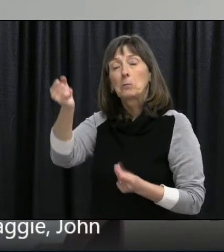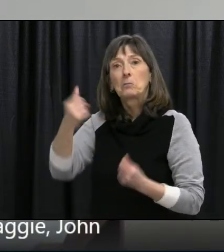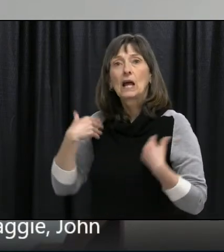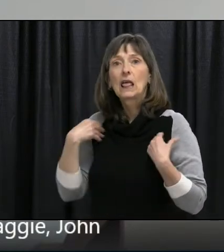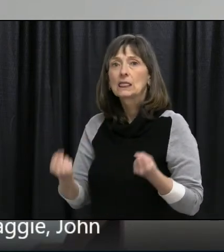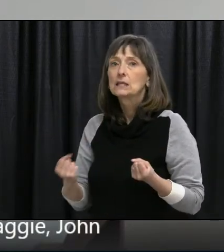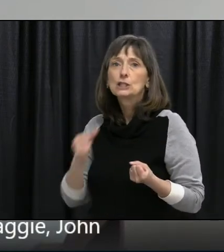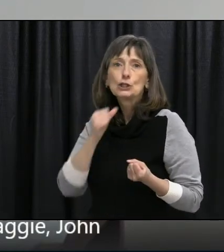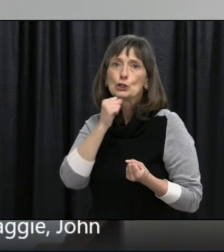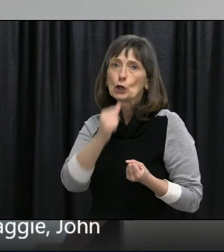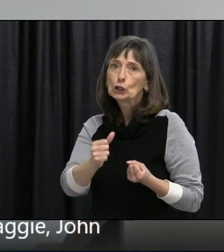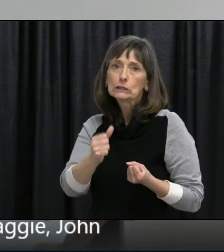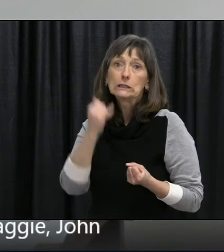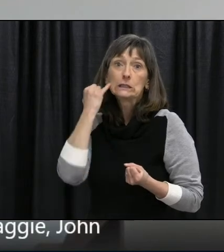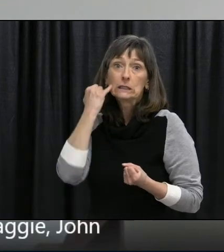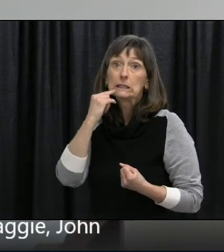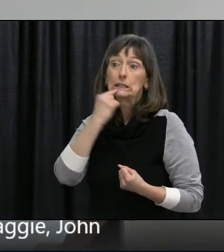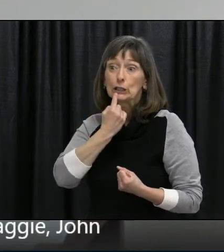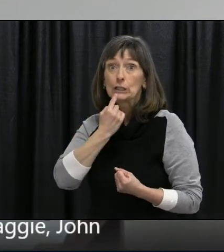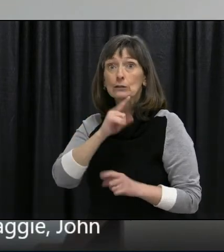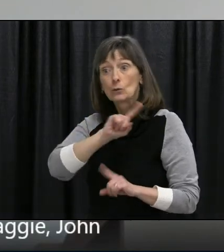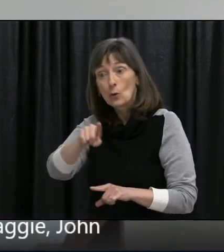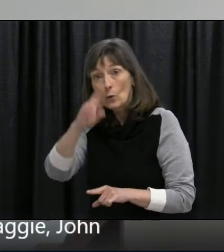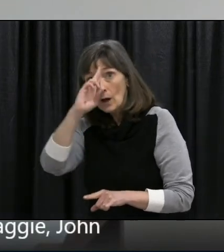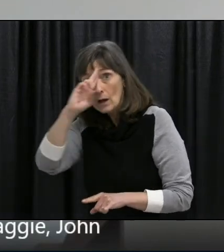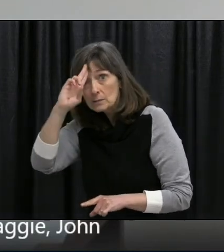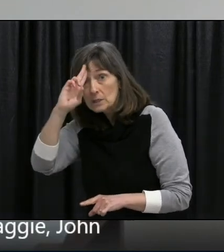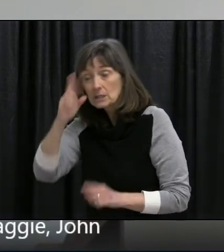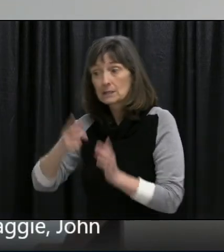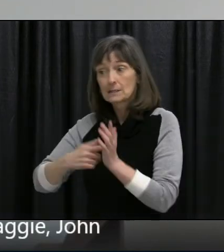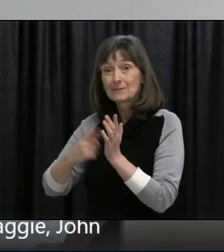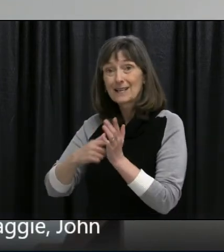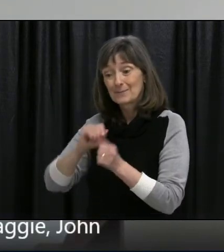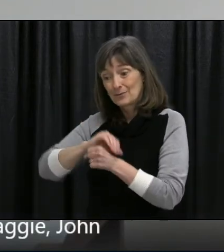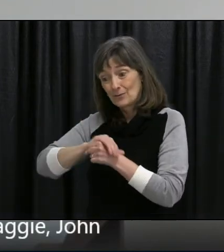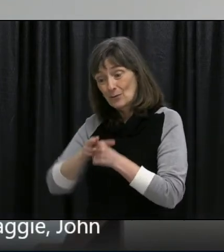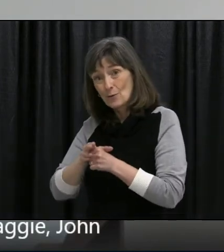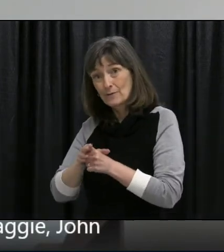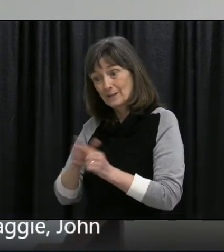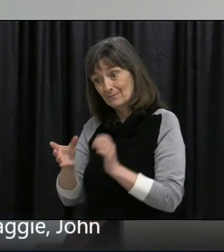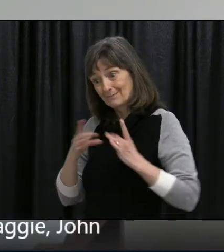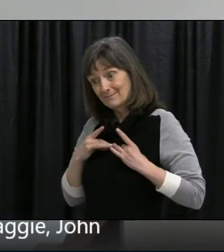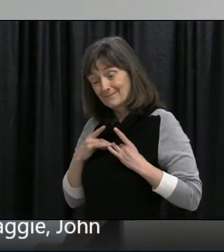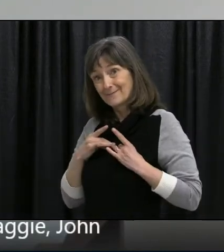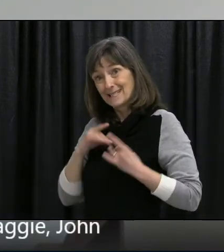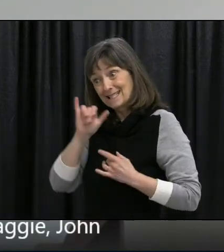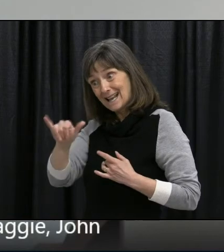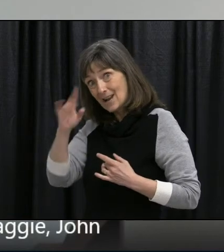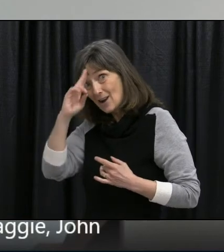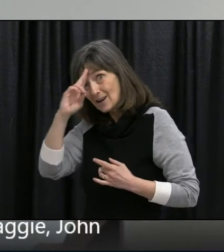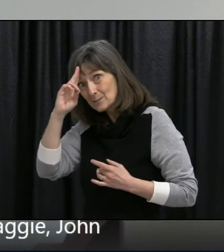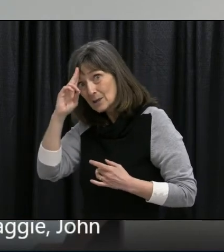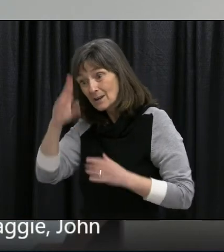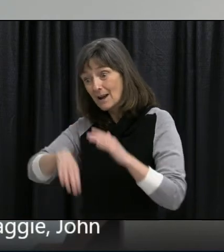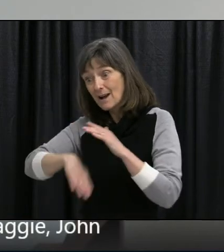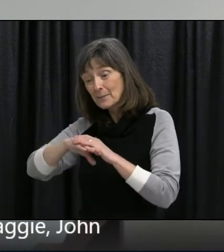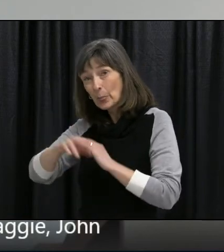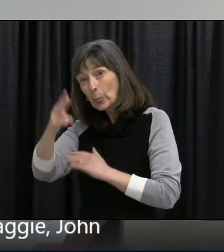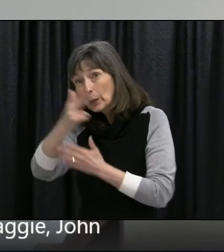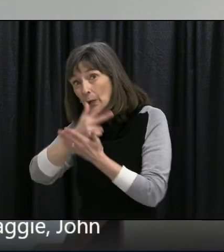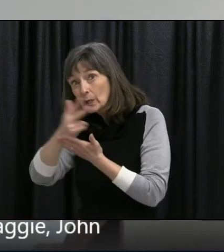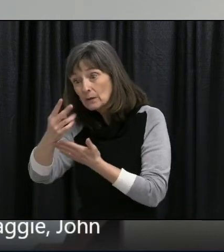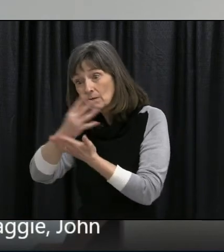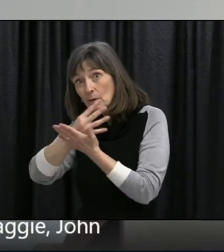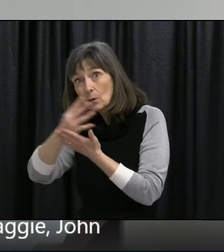because of COVID-related issues for 3 weeks, that has significant implications on bed availability